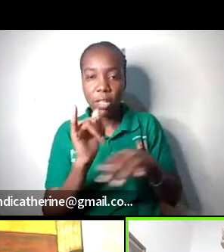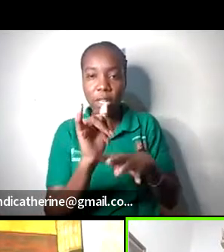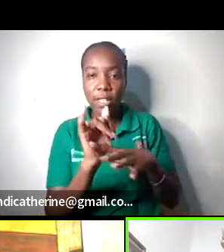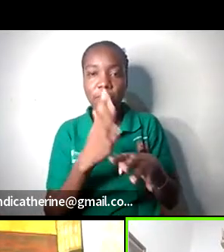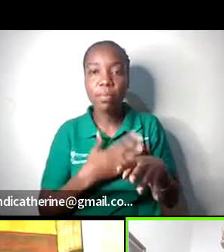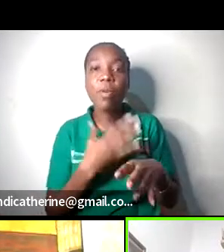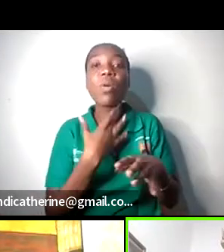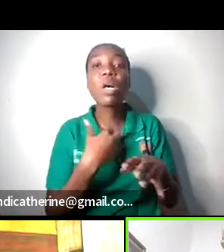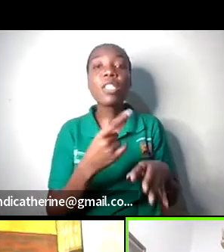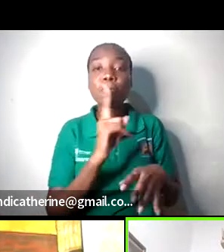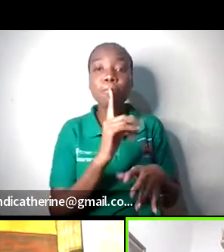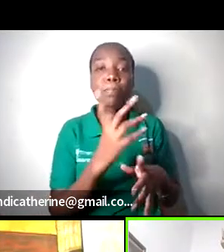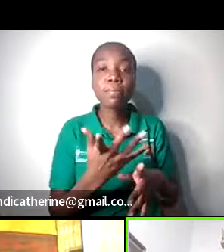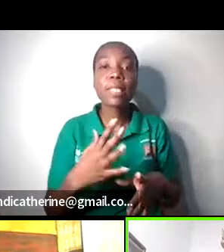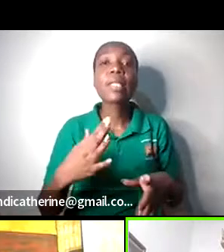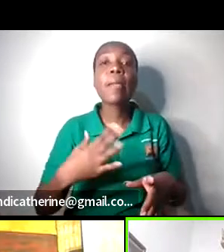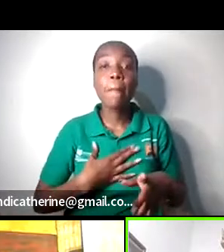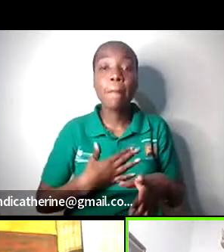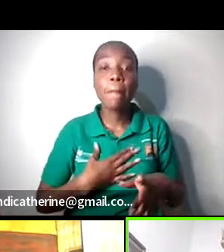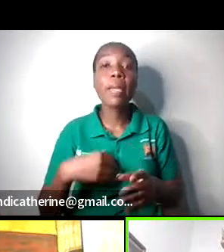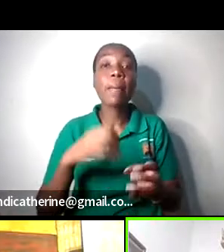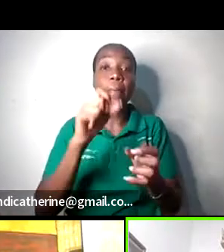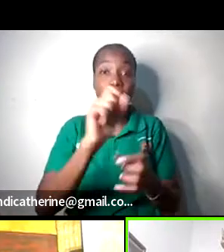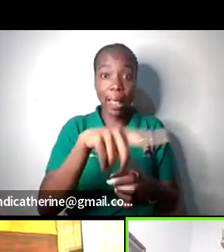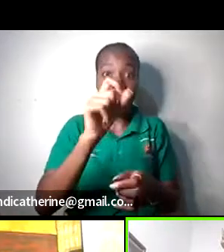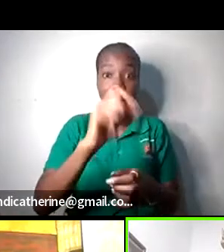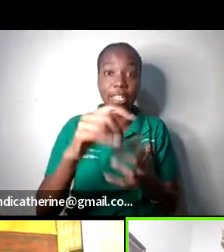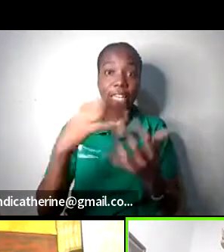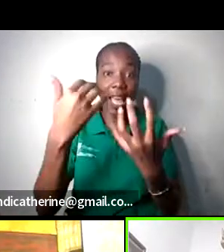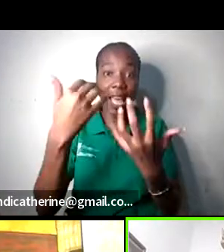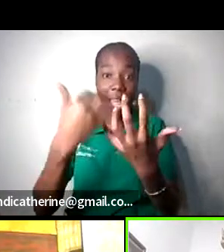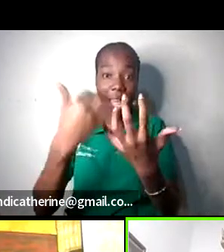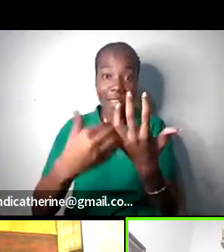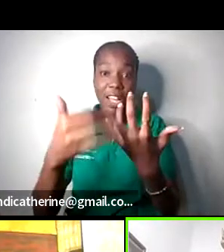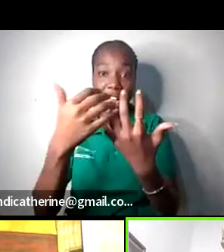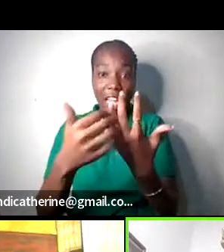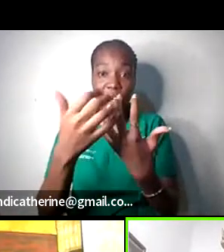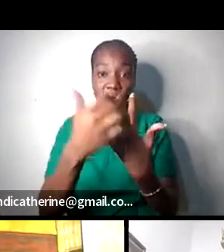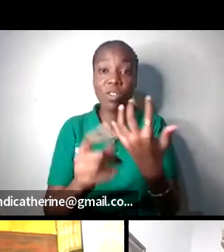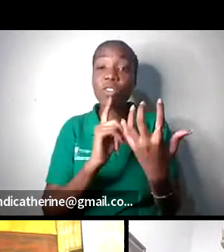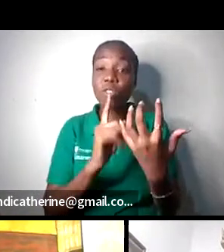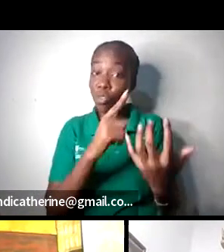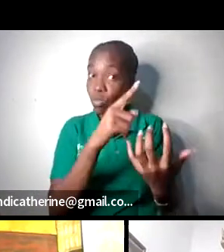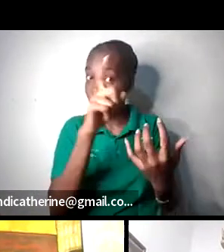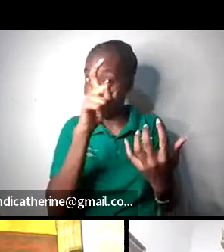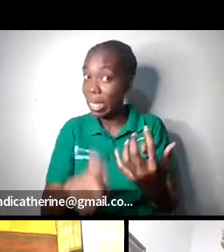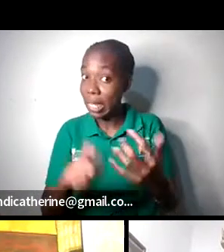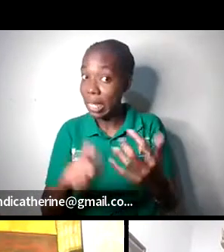say that I'm planting avocados, so tread carefully with that remark.